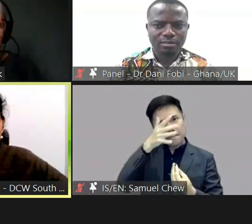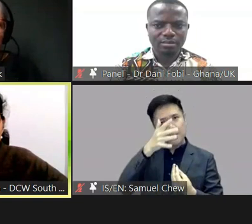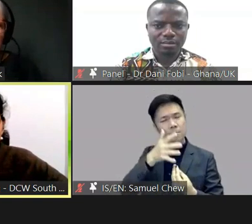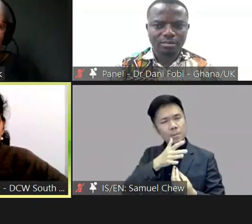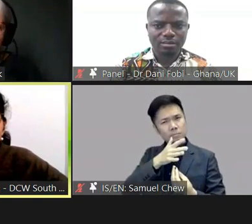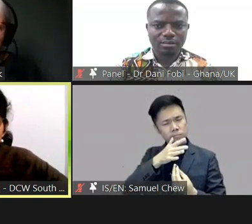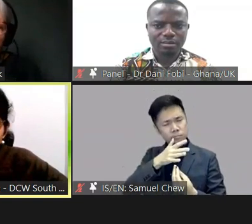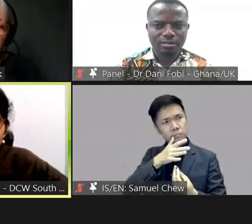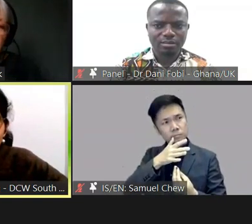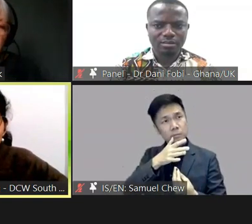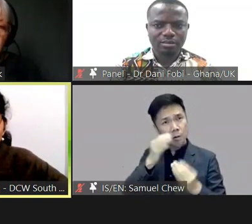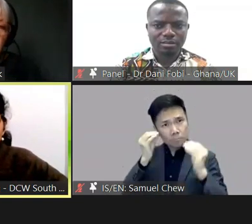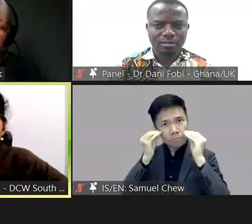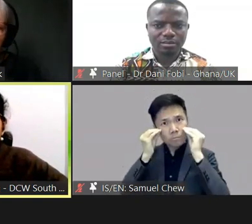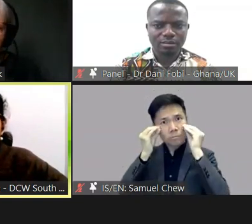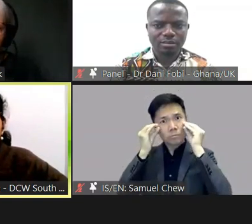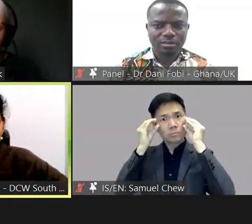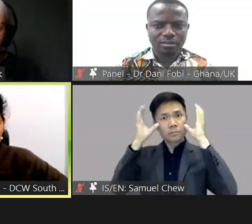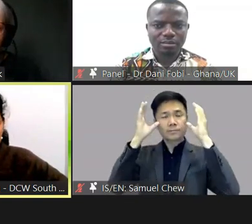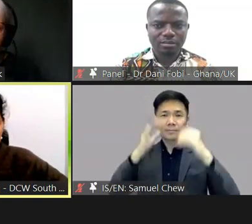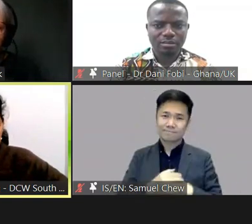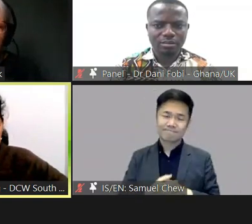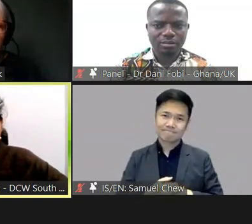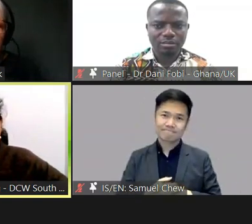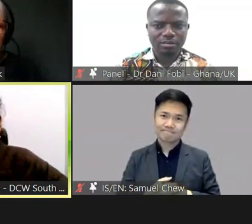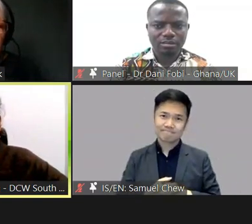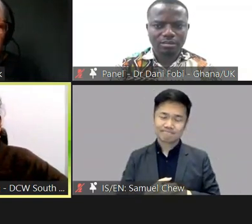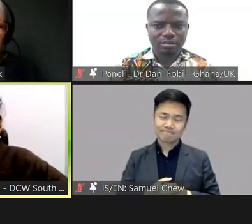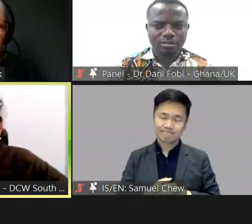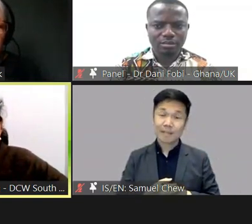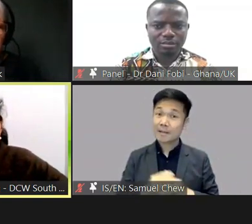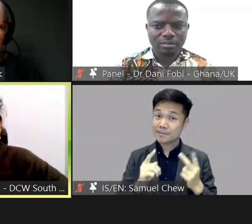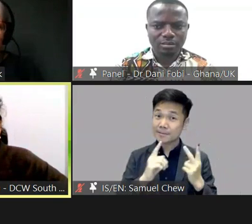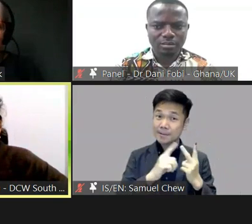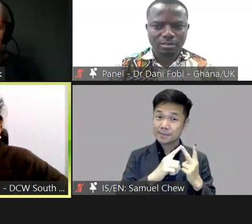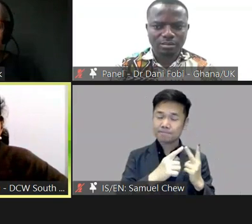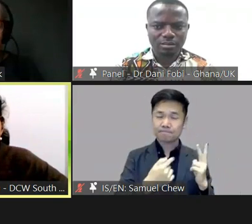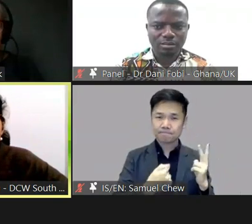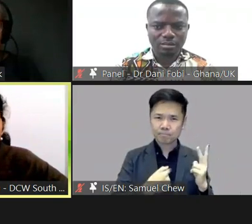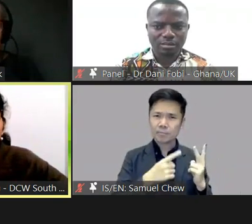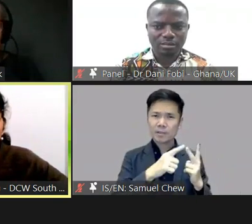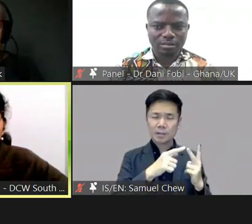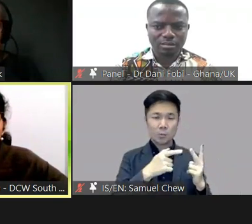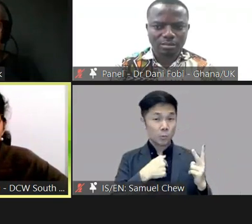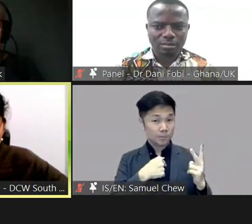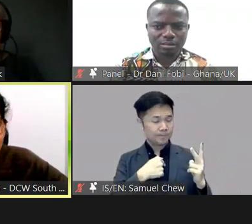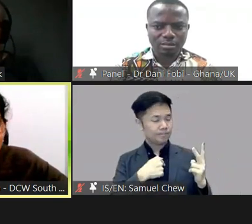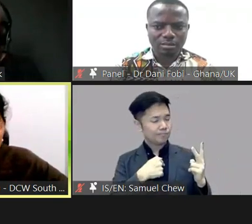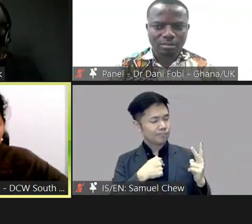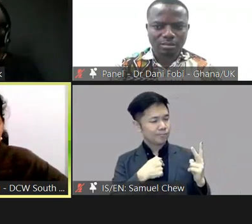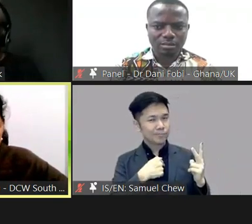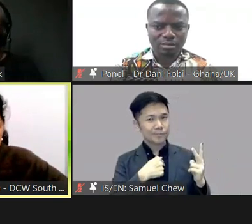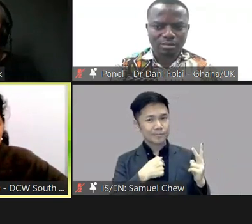in families. It does take time, and from our experience with working with partners as well, it